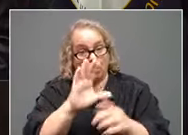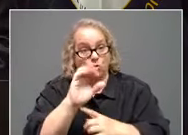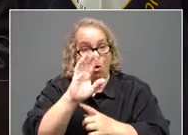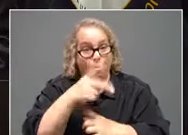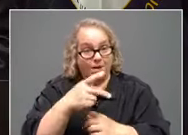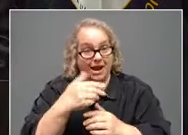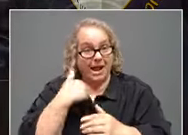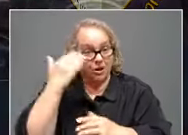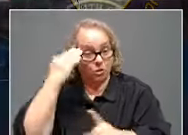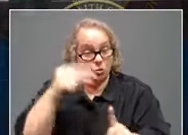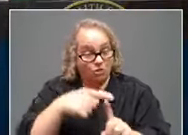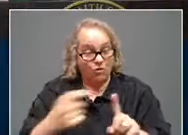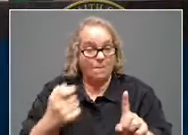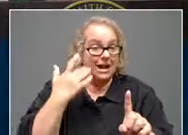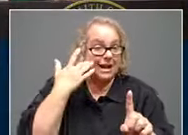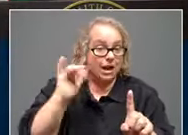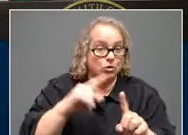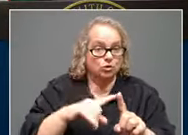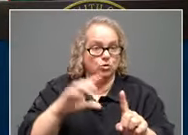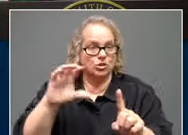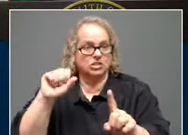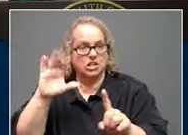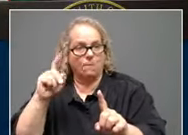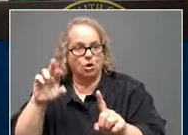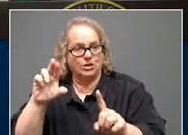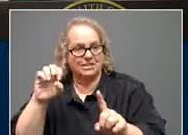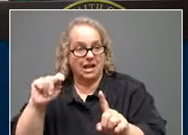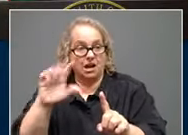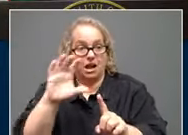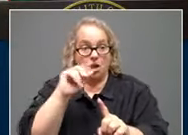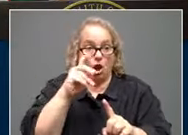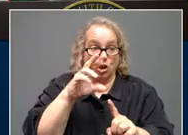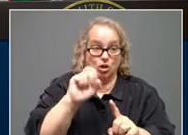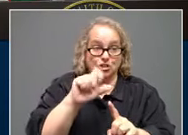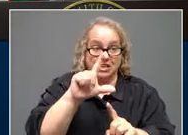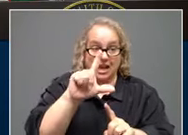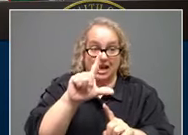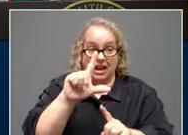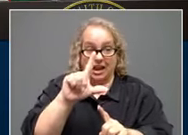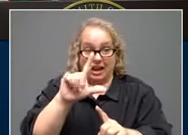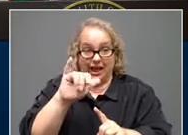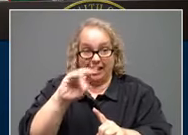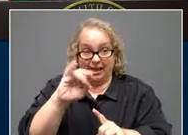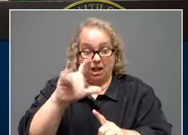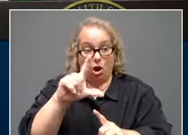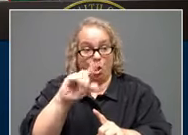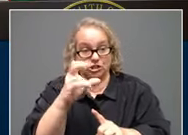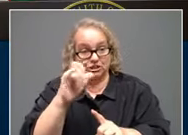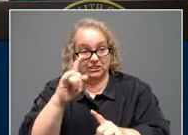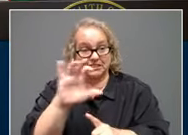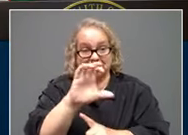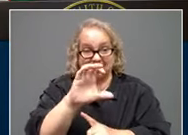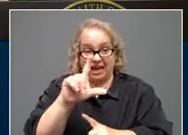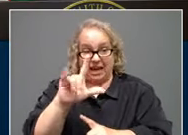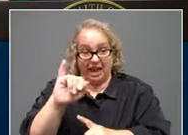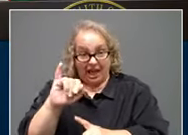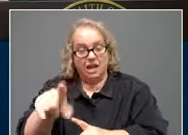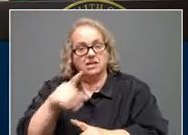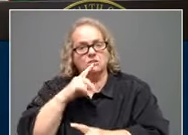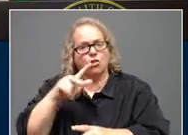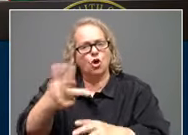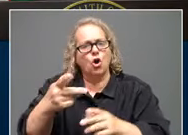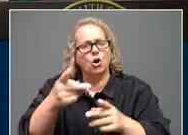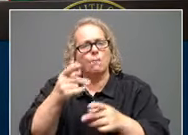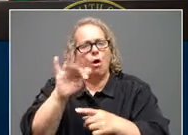to Somerset. Connor Logistics, Inc., or CLI, is a third-party logistics provider that partners with major